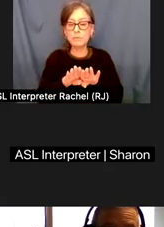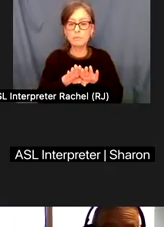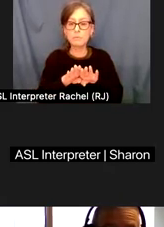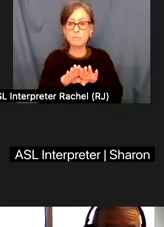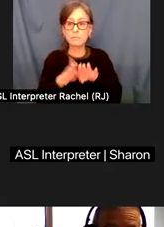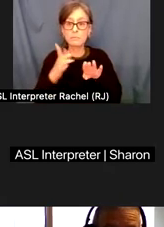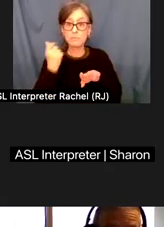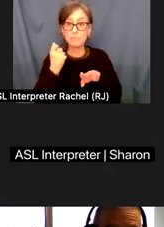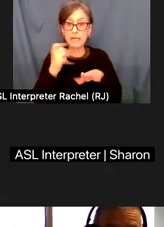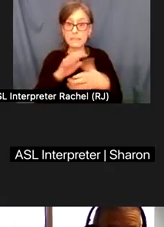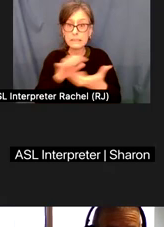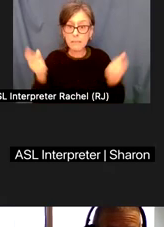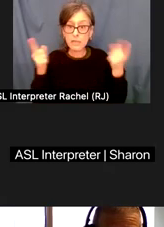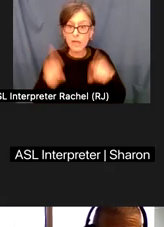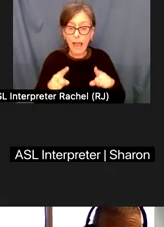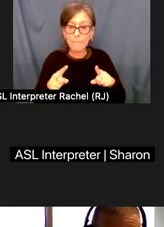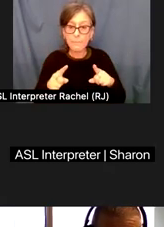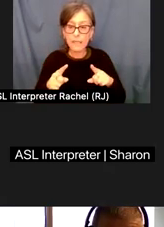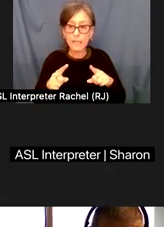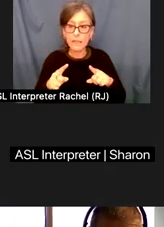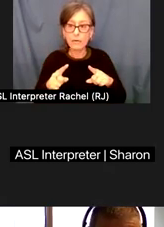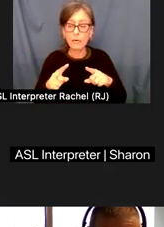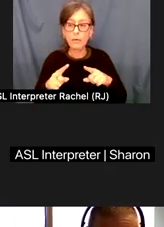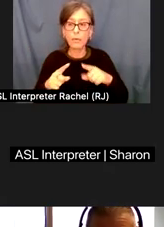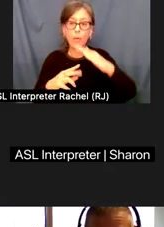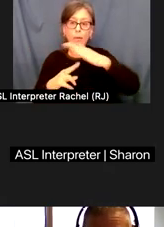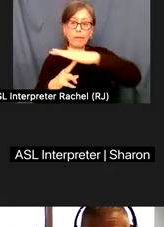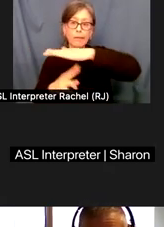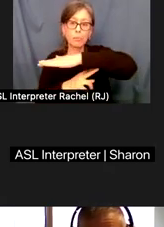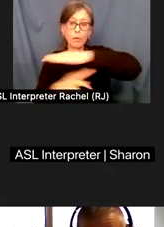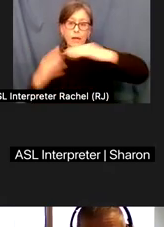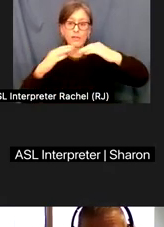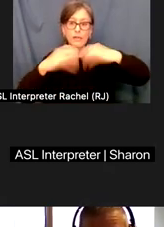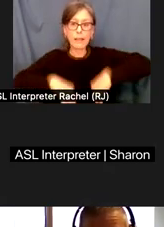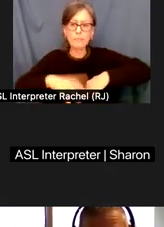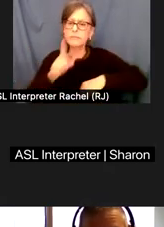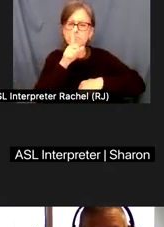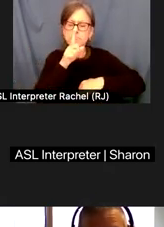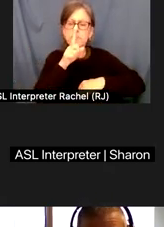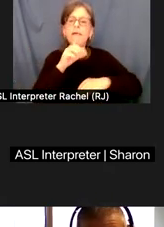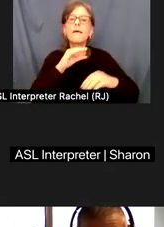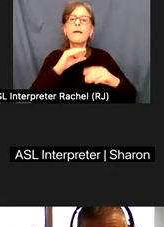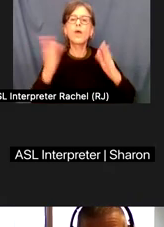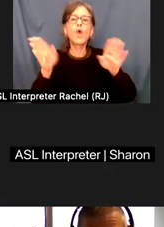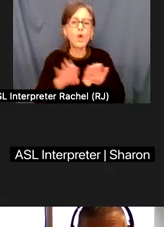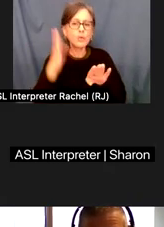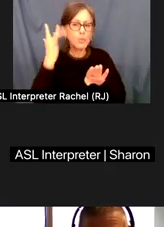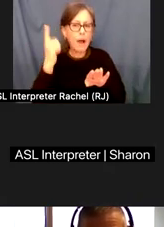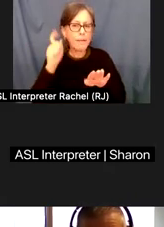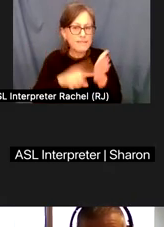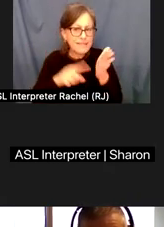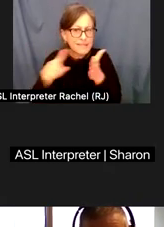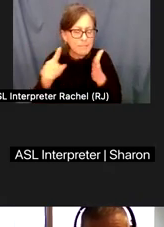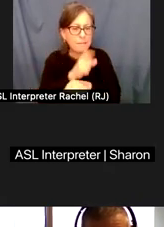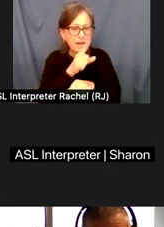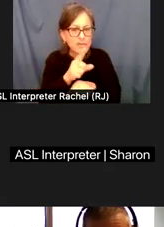are damaged or the overpasses, for example, are collapsed, but because they're closed because they have to be inspected. And having to